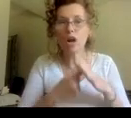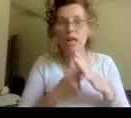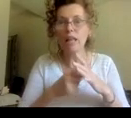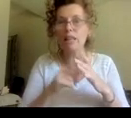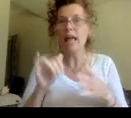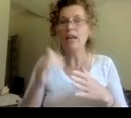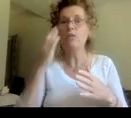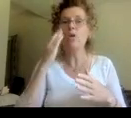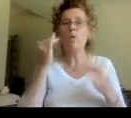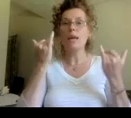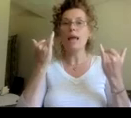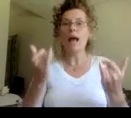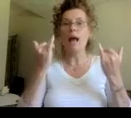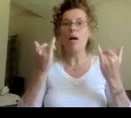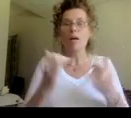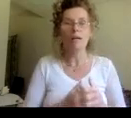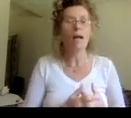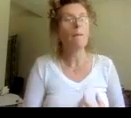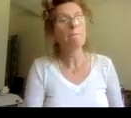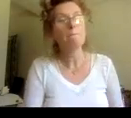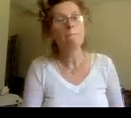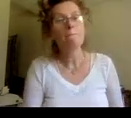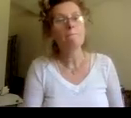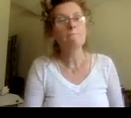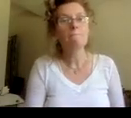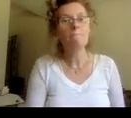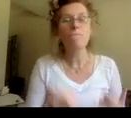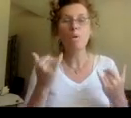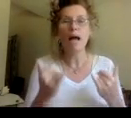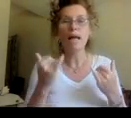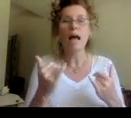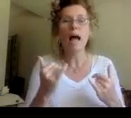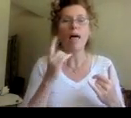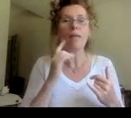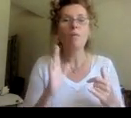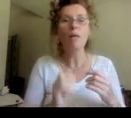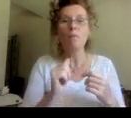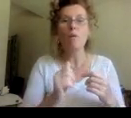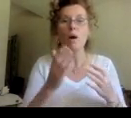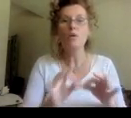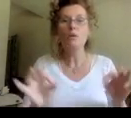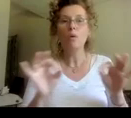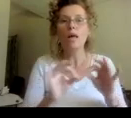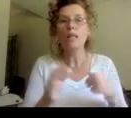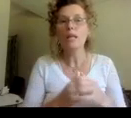that you know now? Right now, I think one of the most important things is